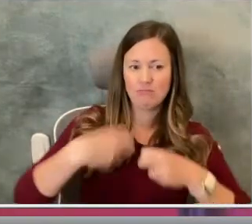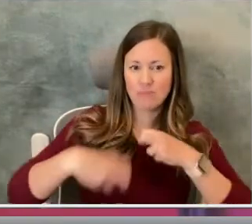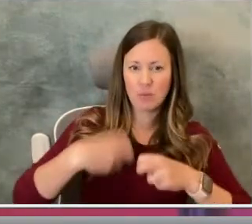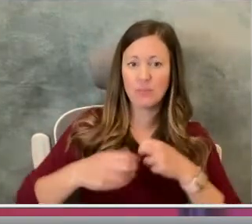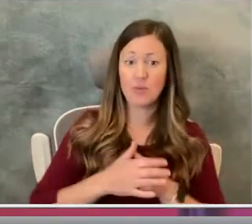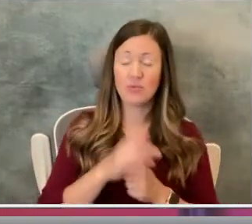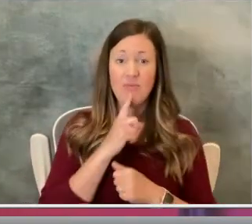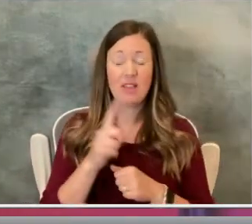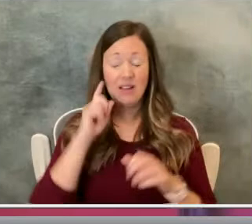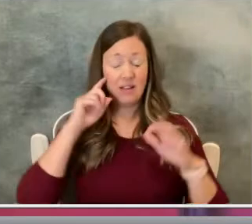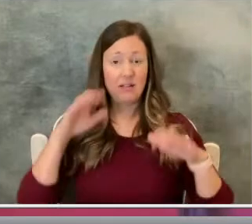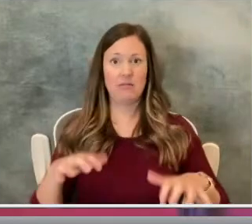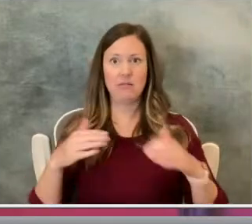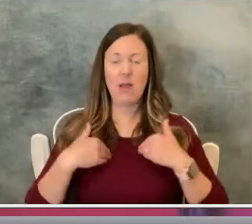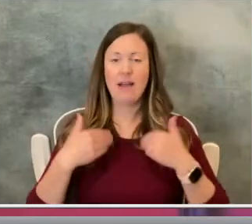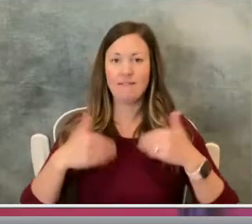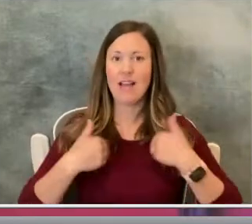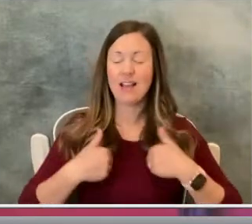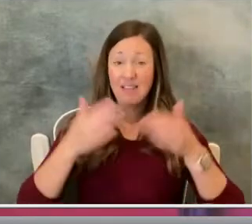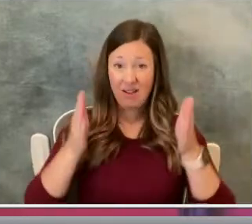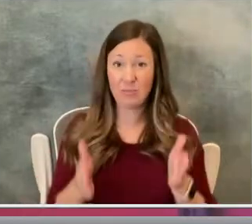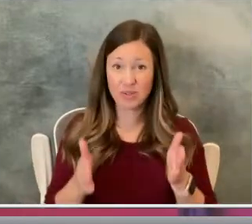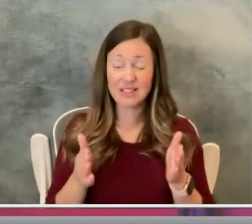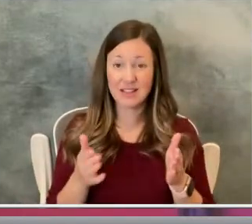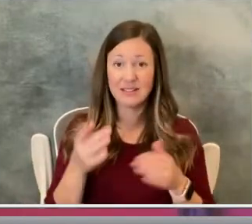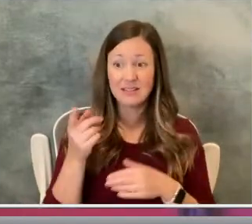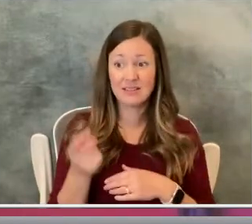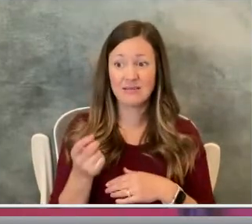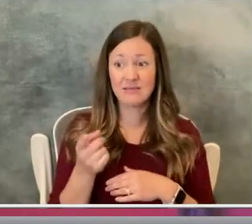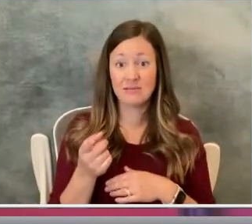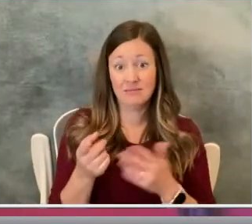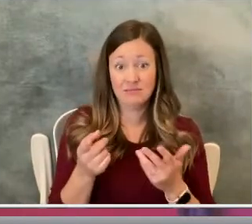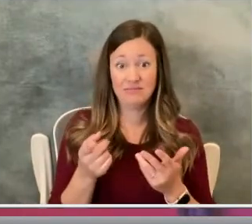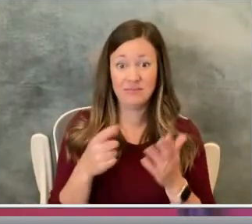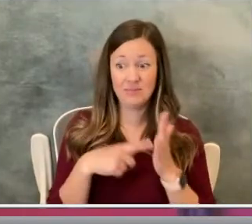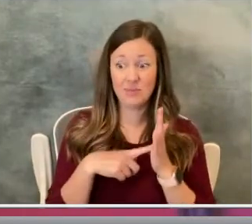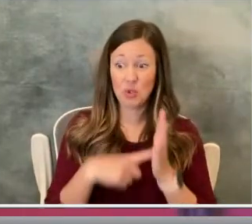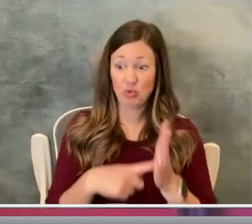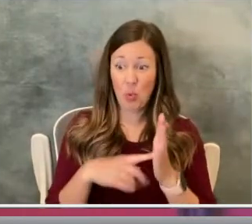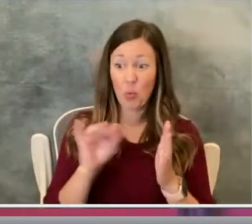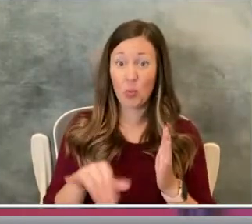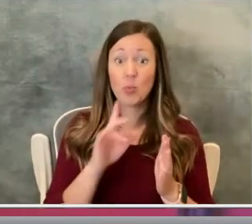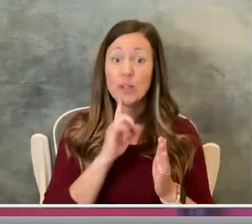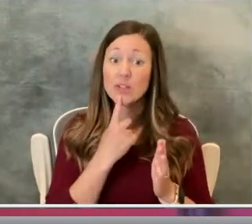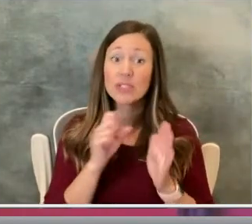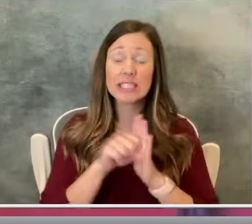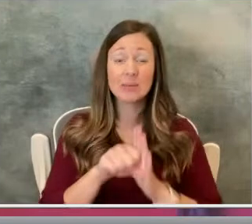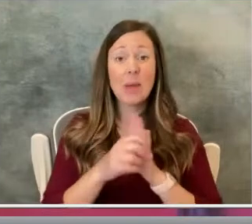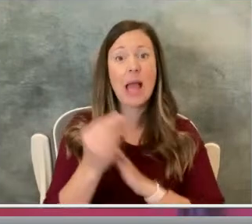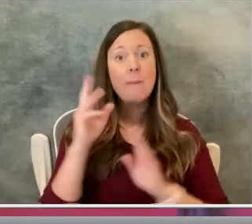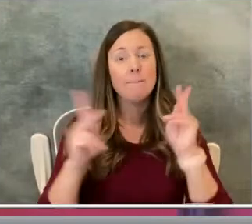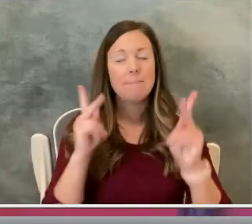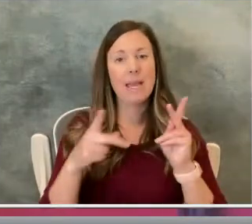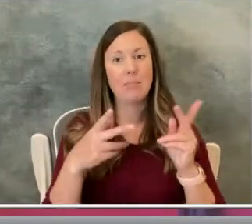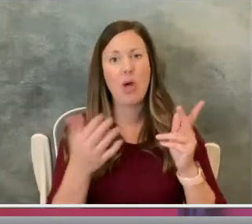have a young person, you know, present this dramatically. And in the people we've had in the past that have presented similarly, it's always